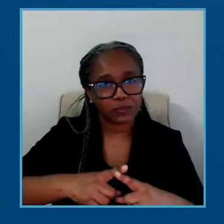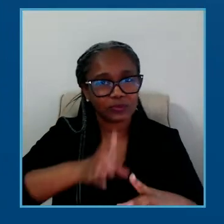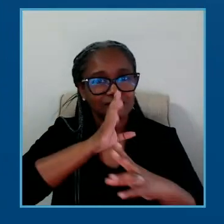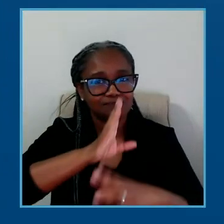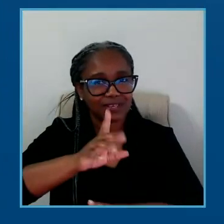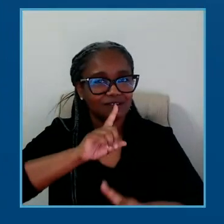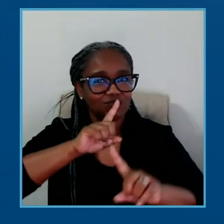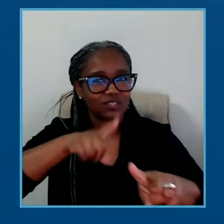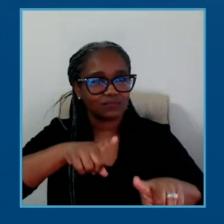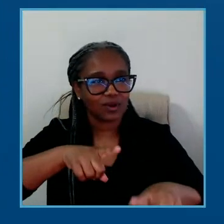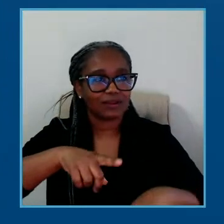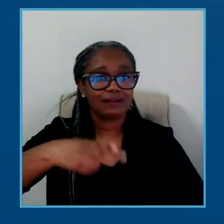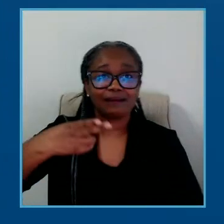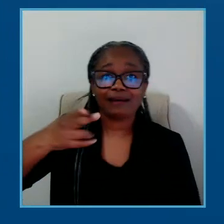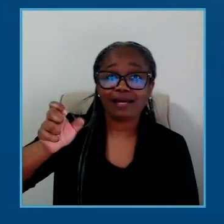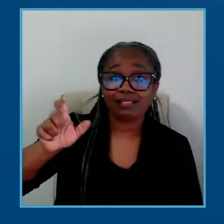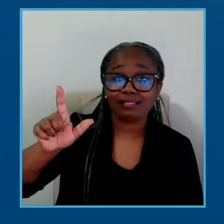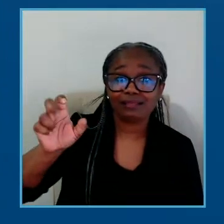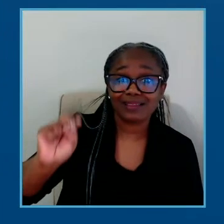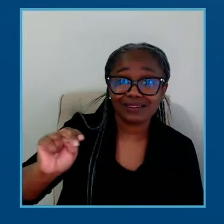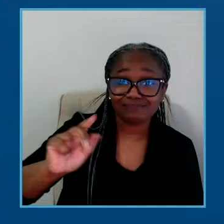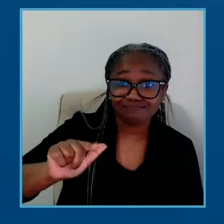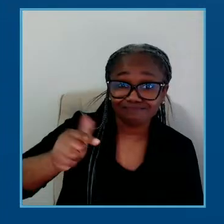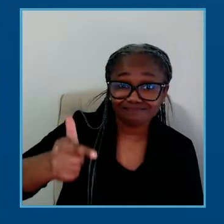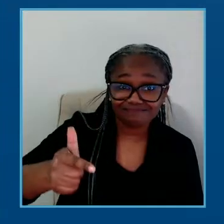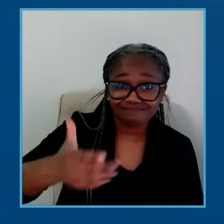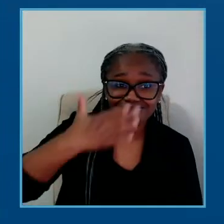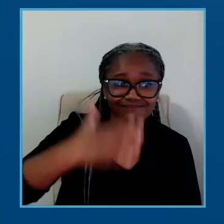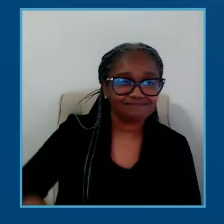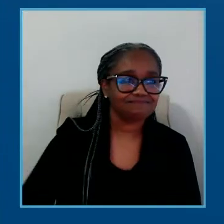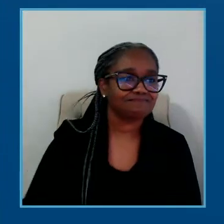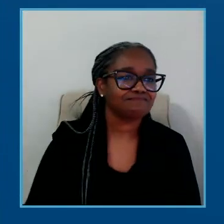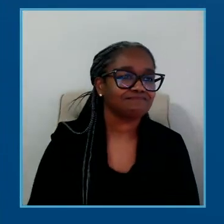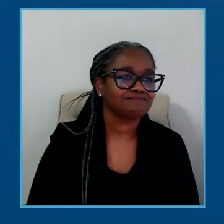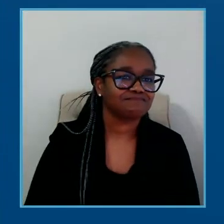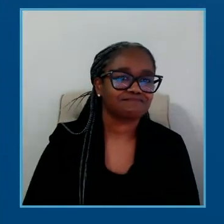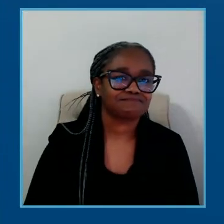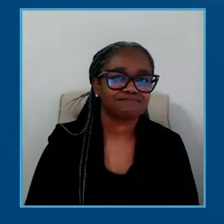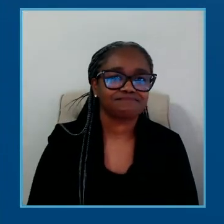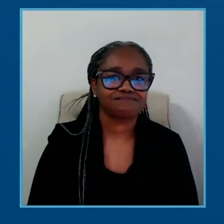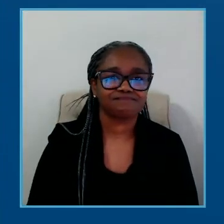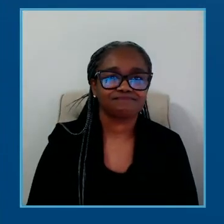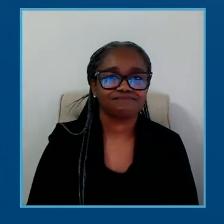Need to be unmuted. Thank you. Mr. Aguilar?